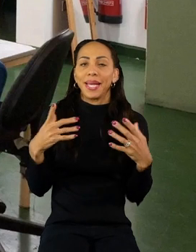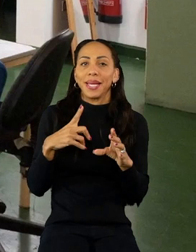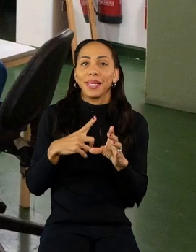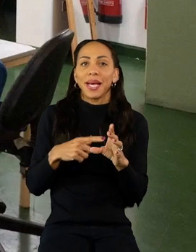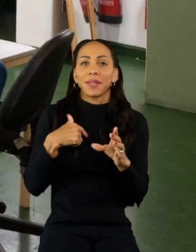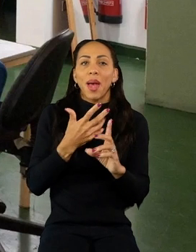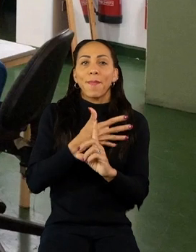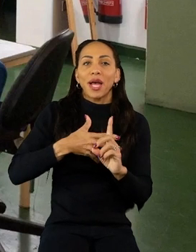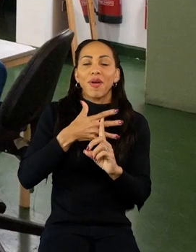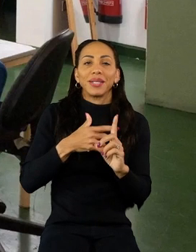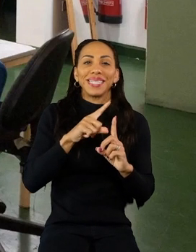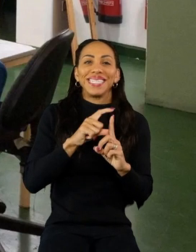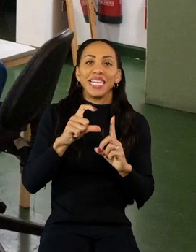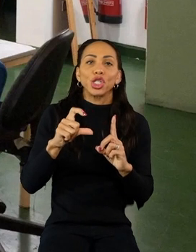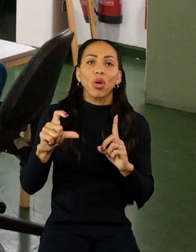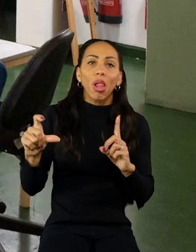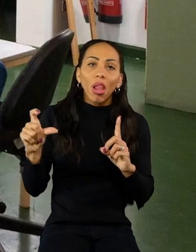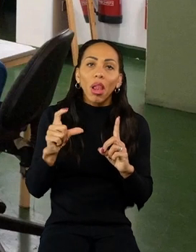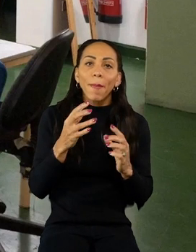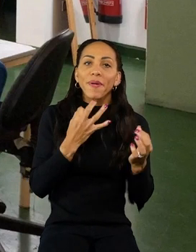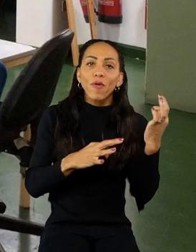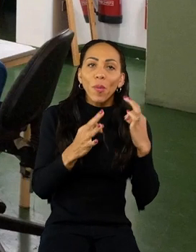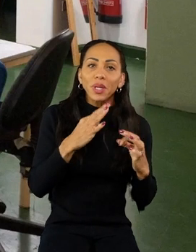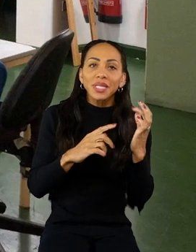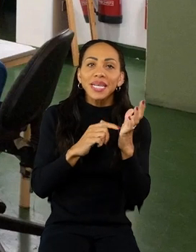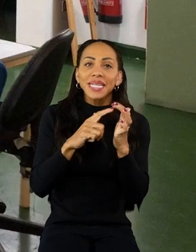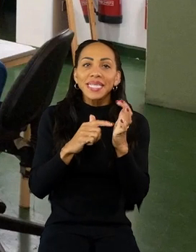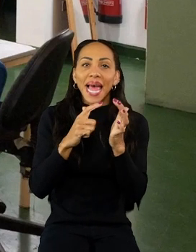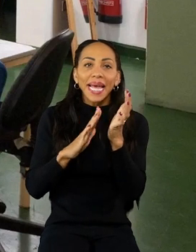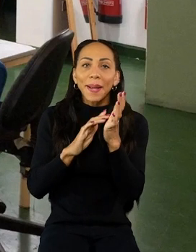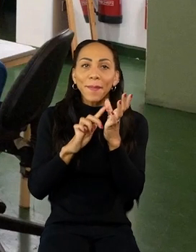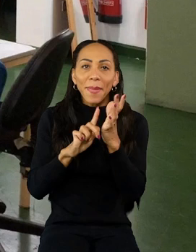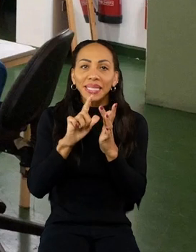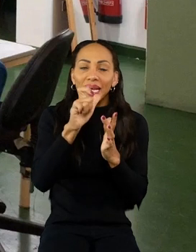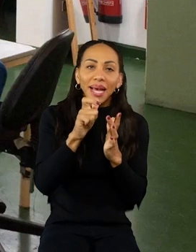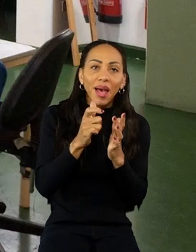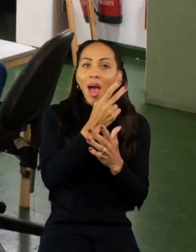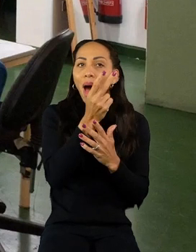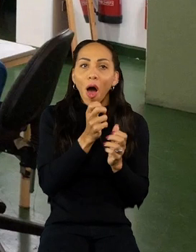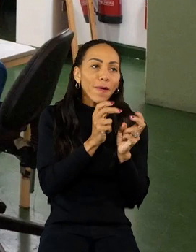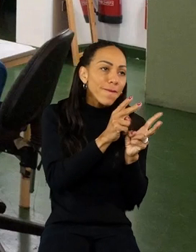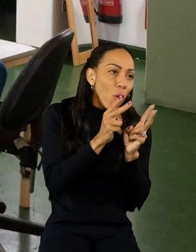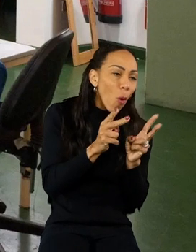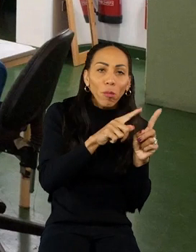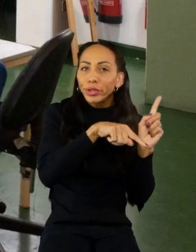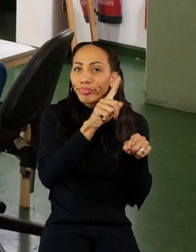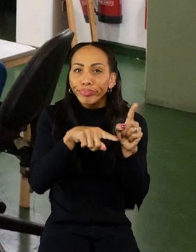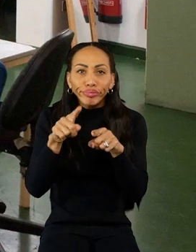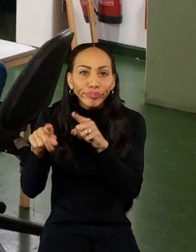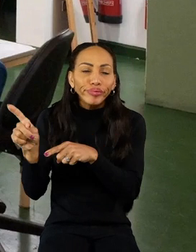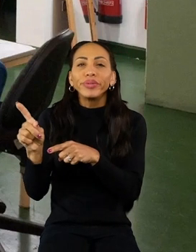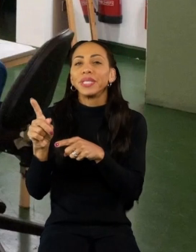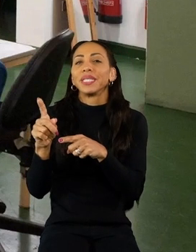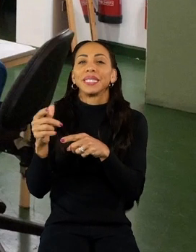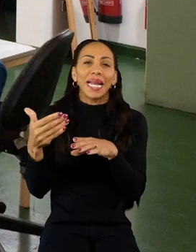been for a number of years. My background is in digital performance, telematic and telepresence art